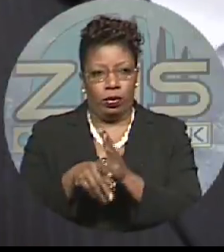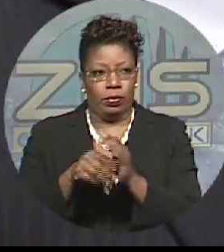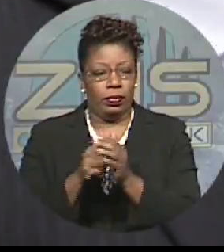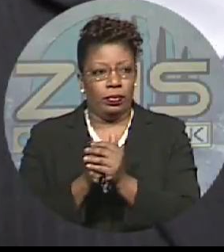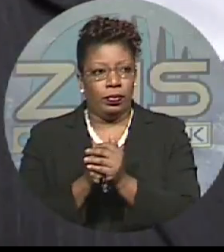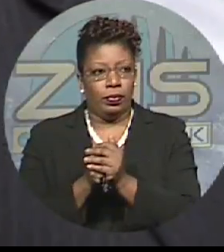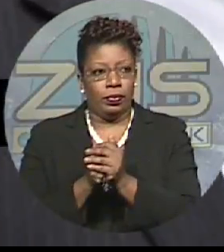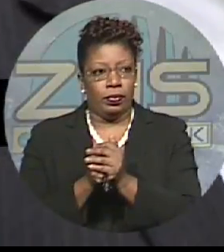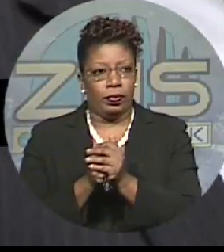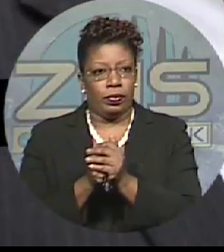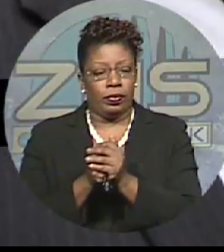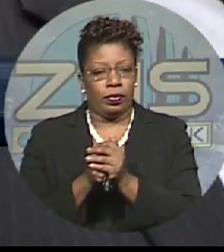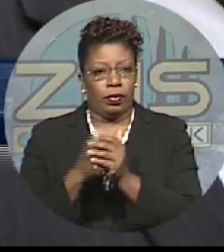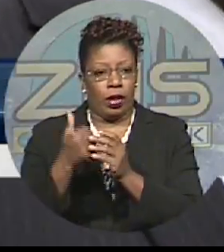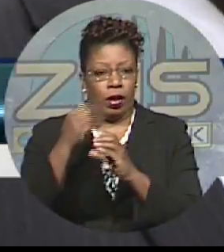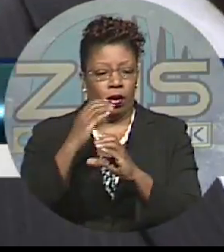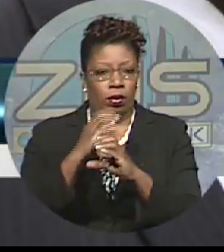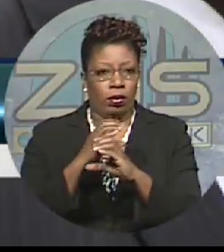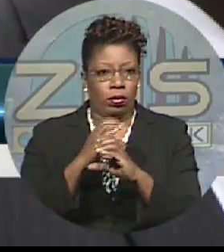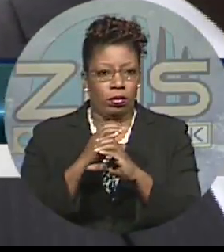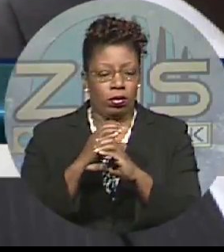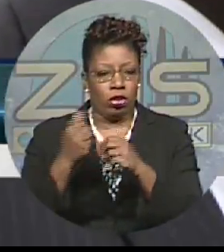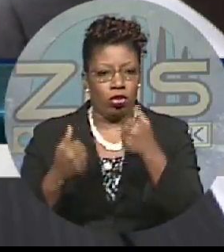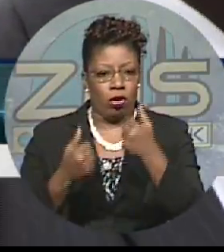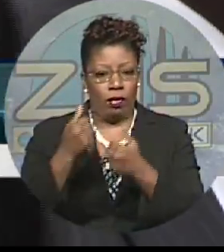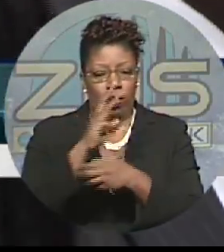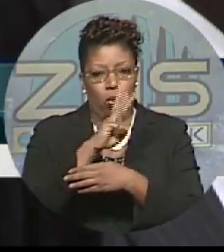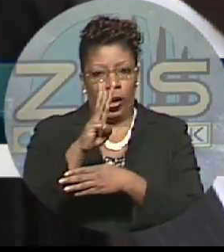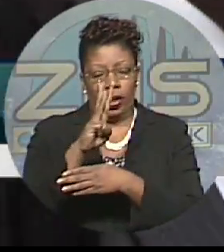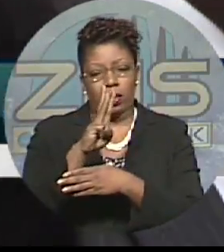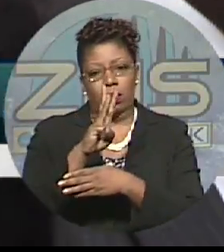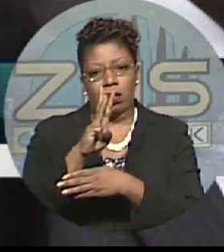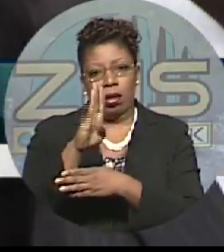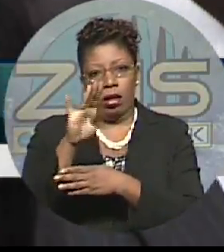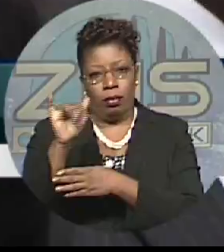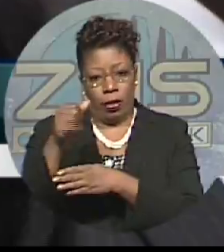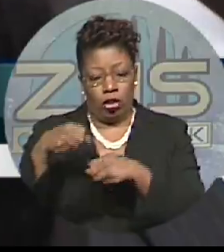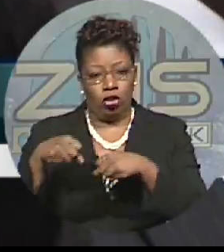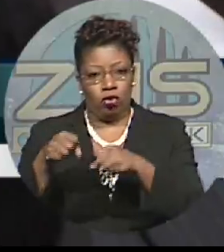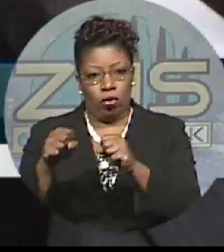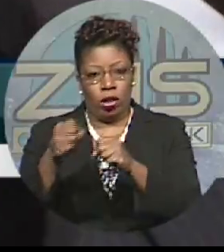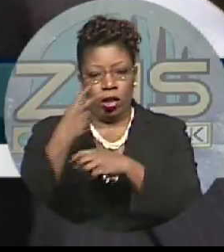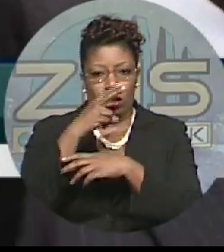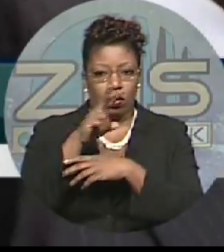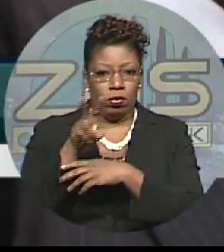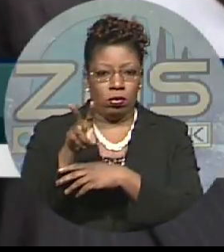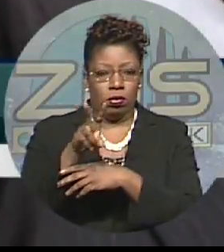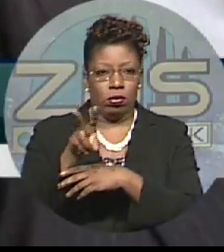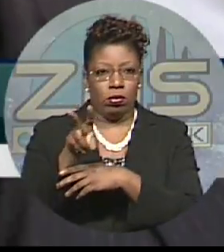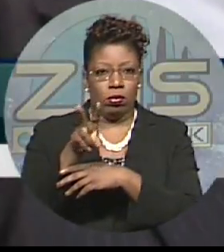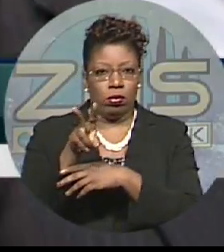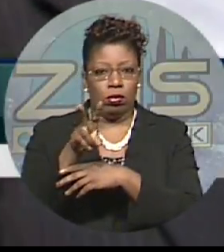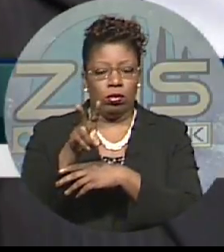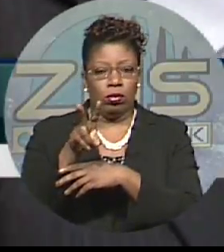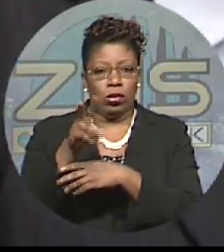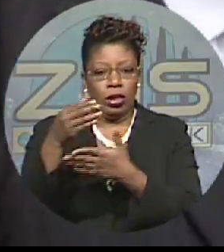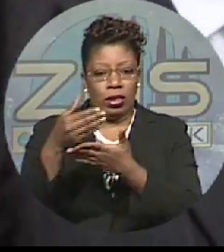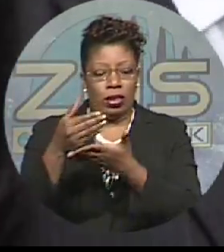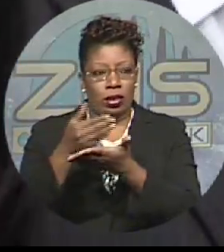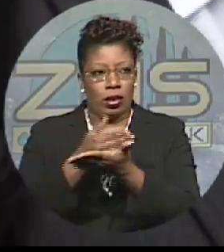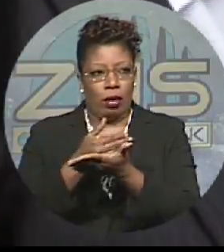A motorist was driving along West Bay Street when they observed